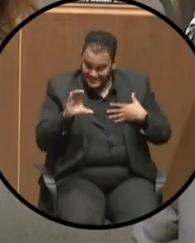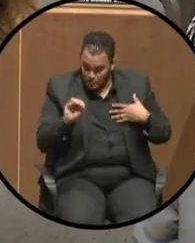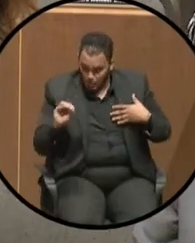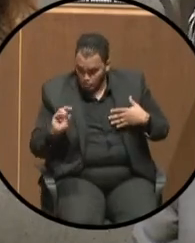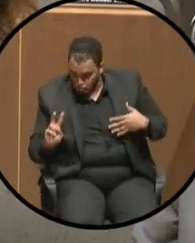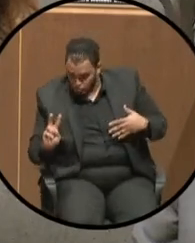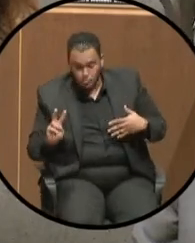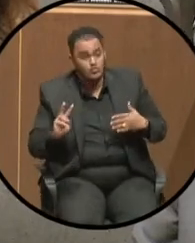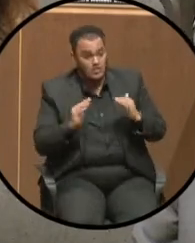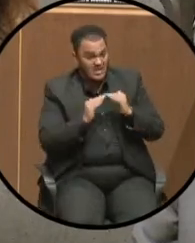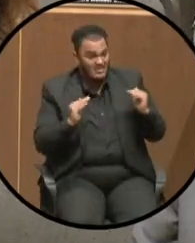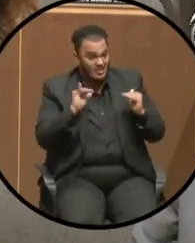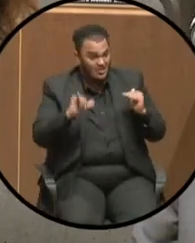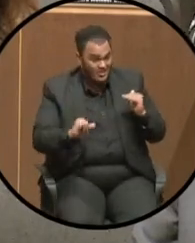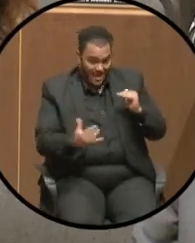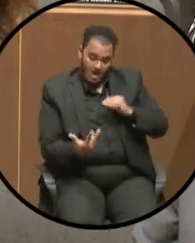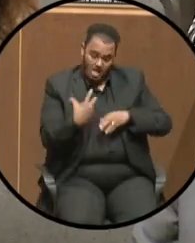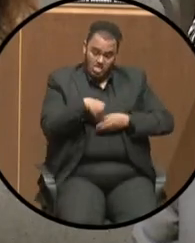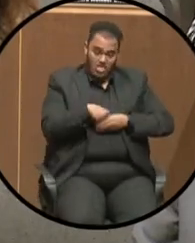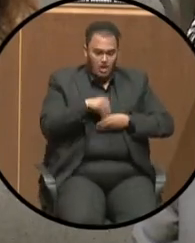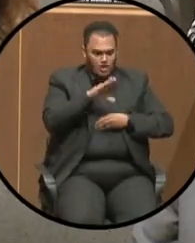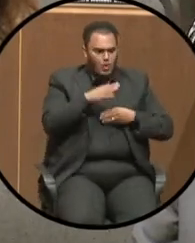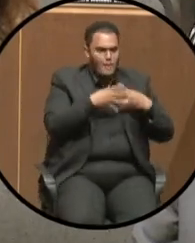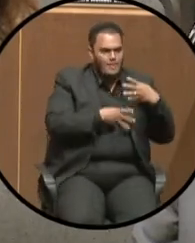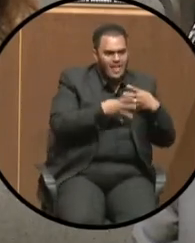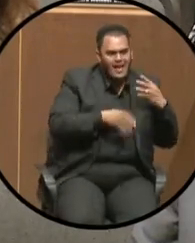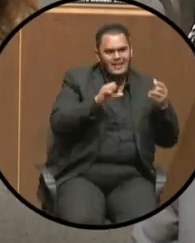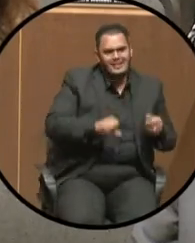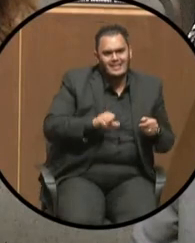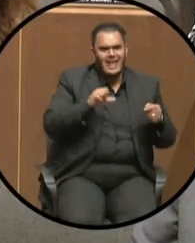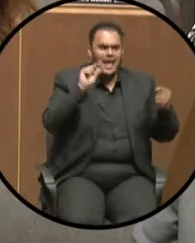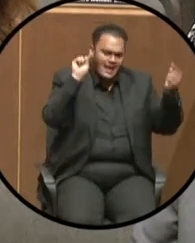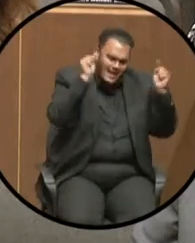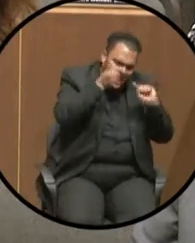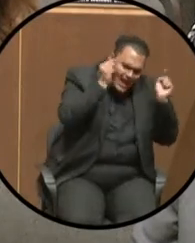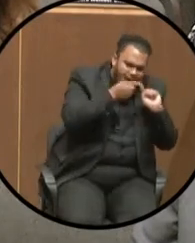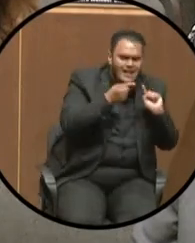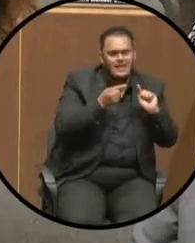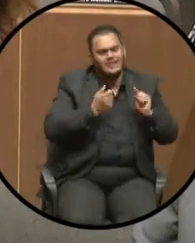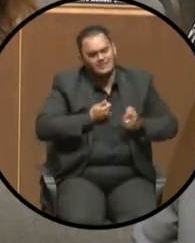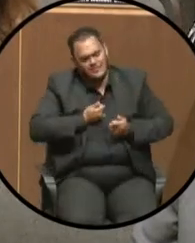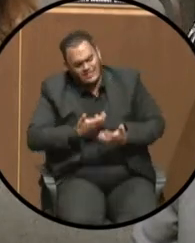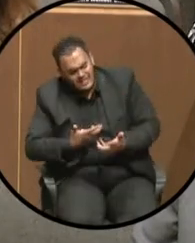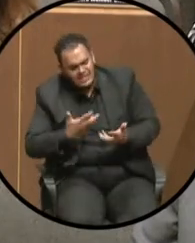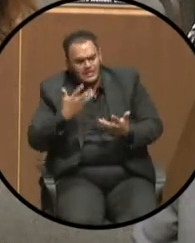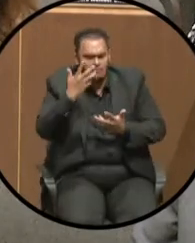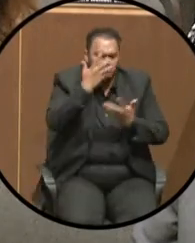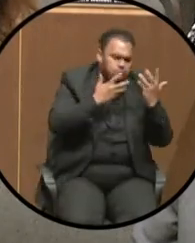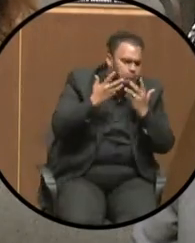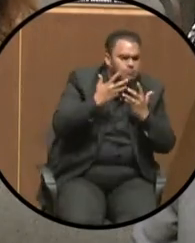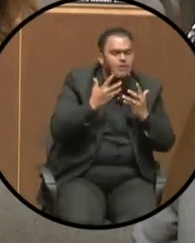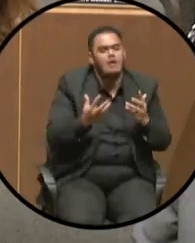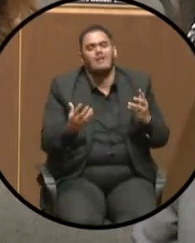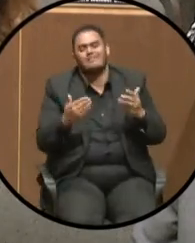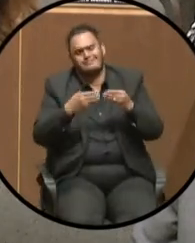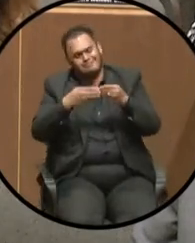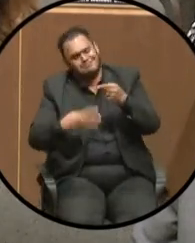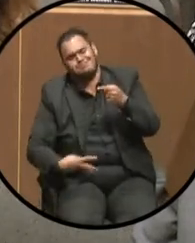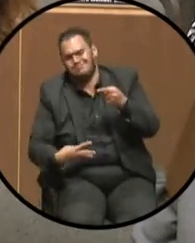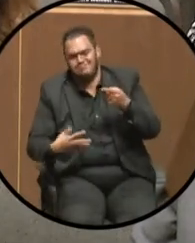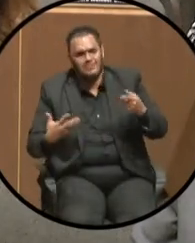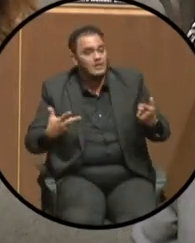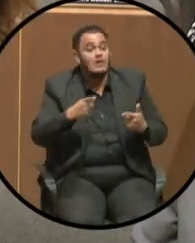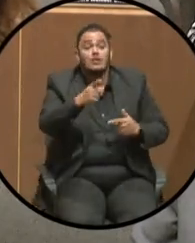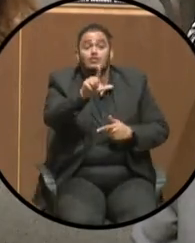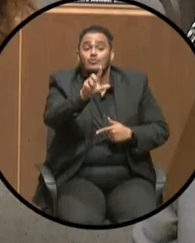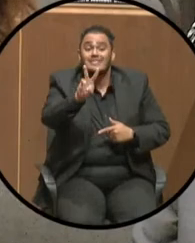the blood can lead to difficulty concentrating, headaches, fatigue, dizziness, and more. A study in the American Institute of Economic Research shows that